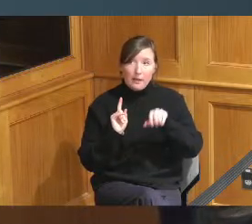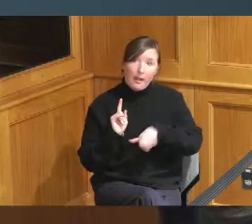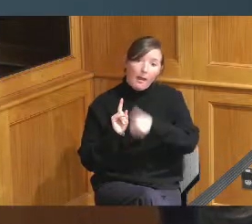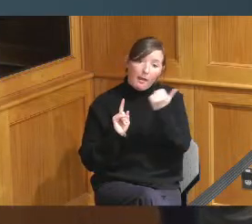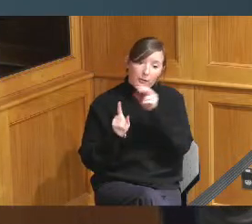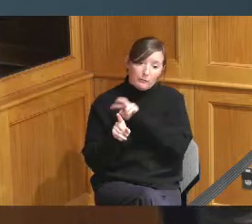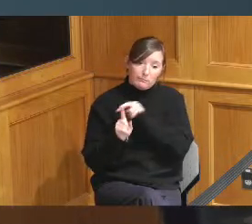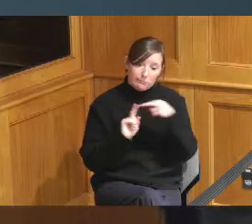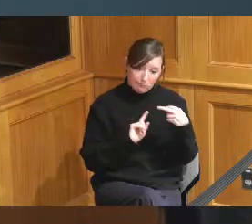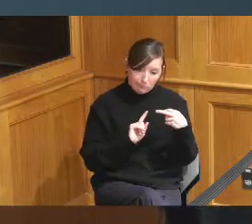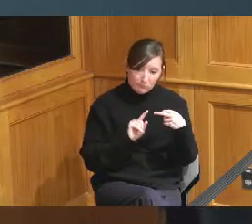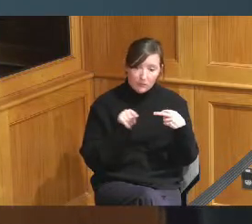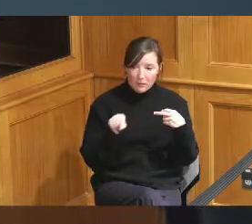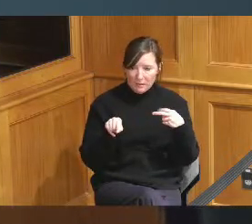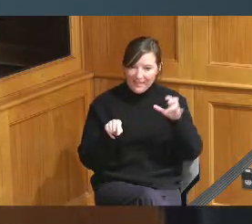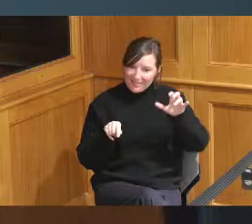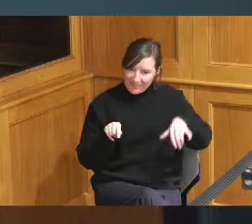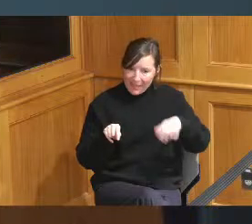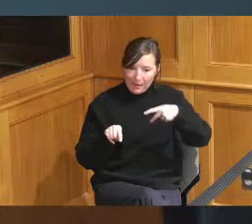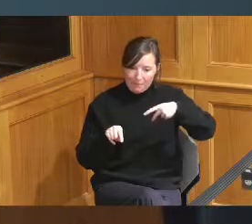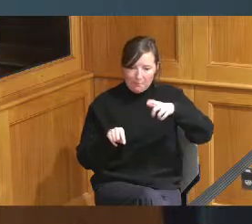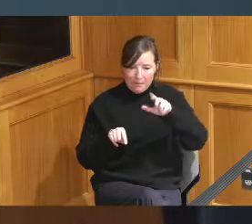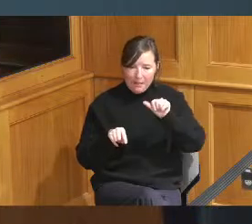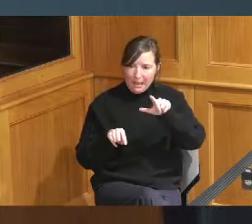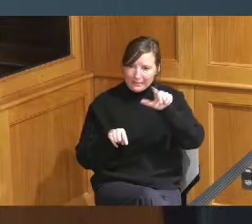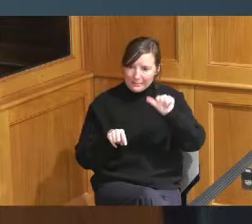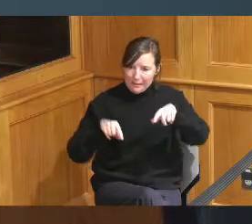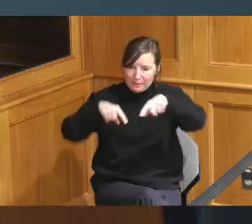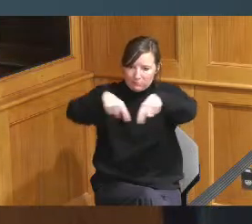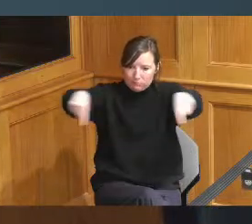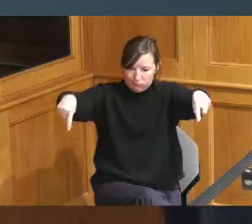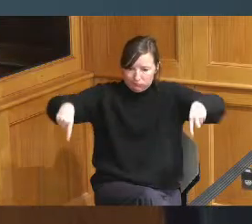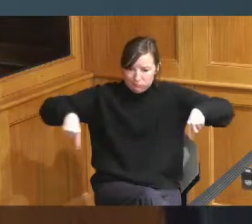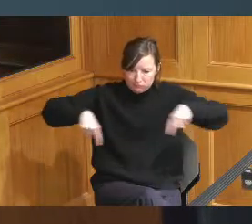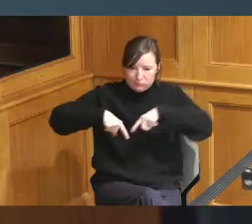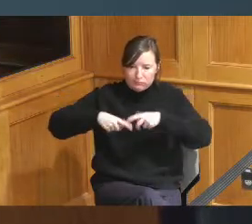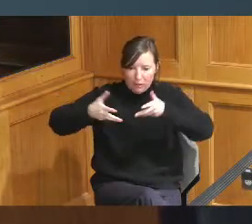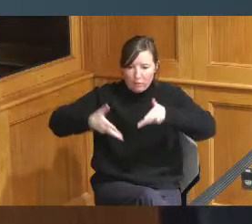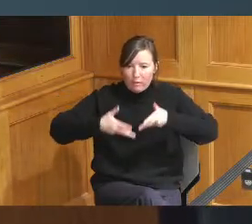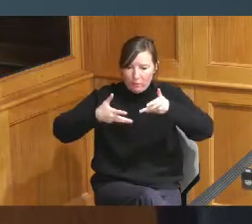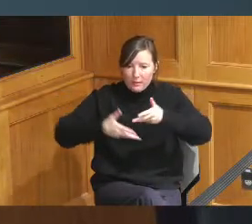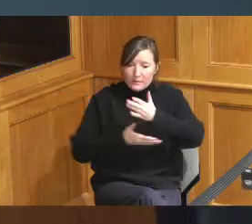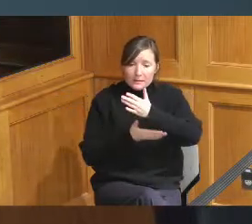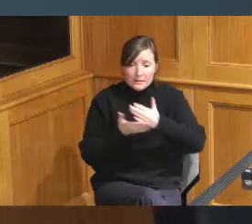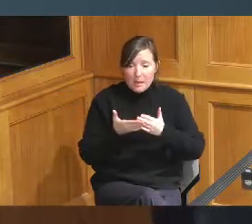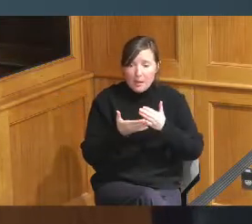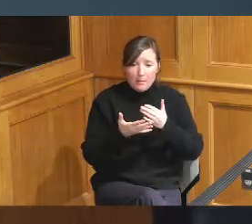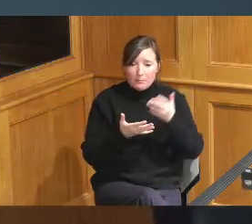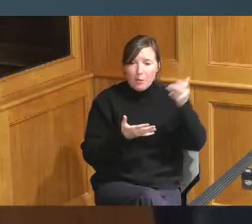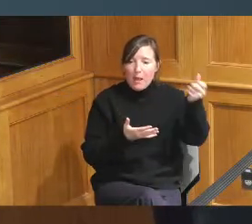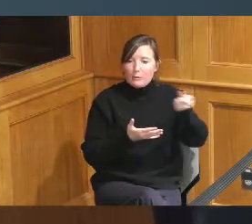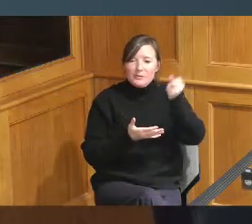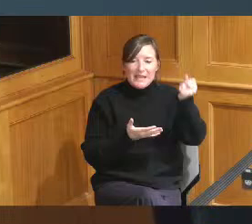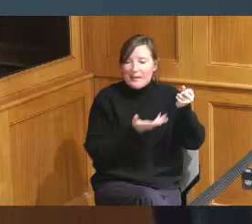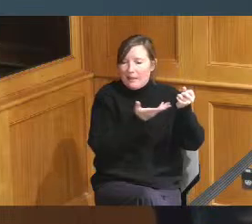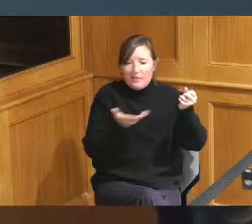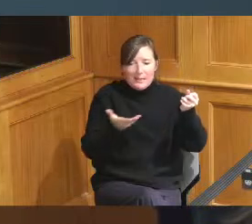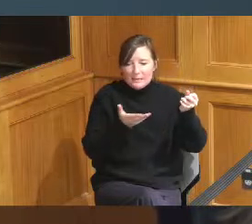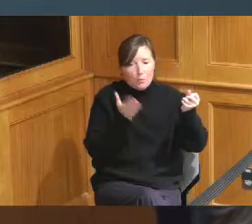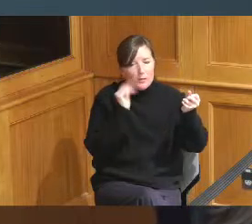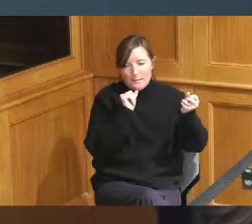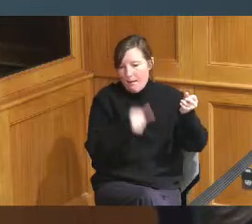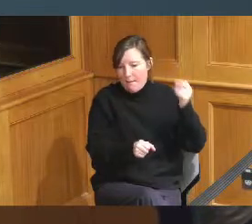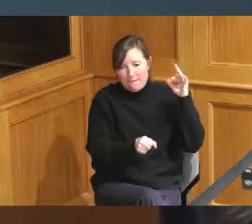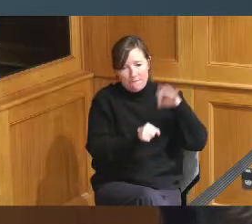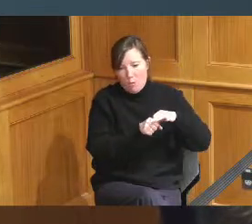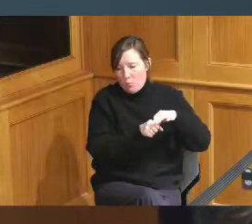side, you have this plaza and you have some outstanding things that won't be voted on, I don't think, on Thursday. And I just want to make